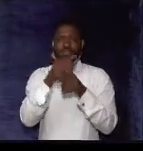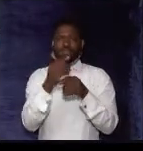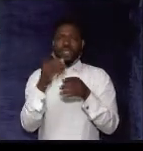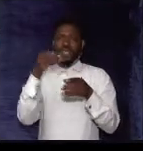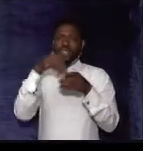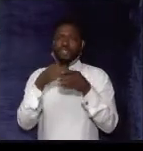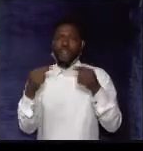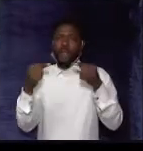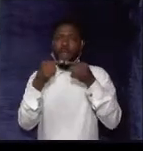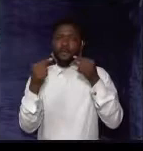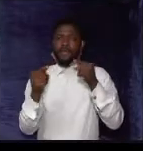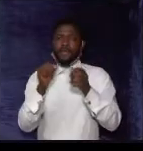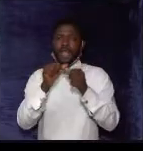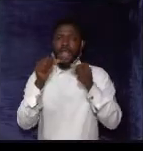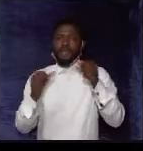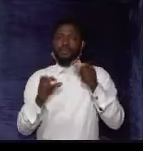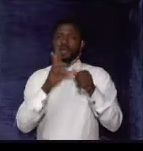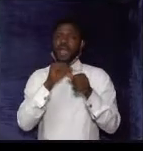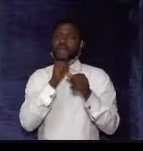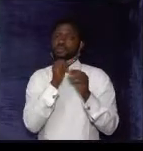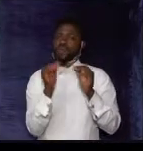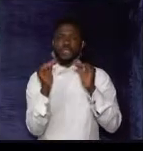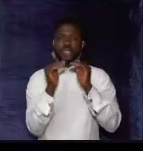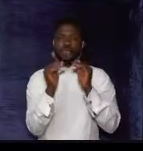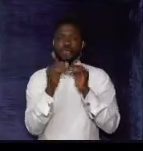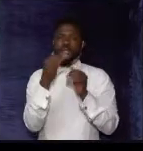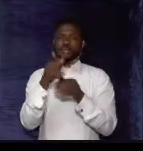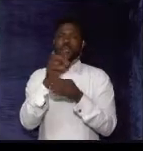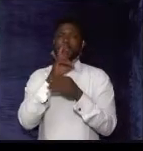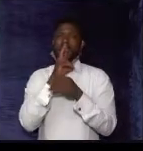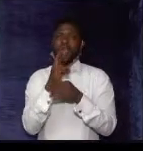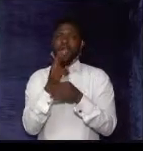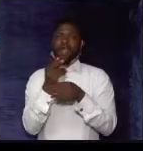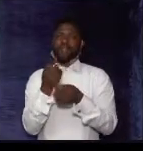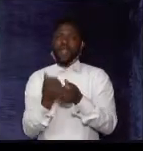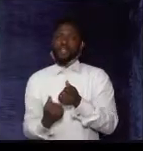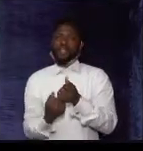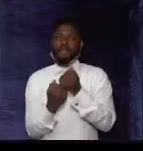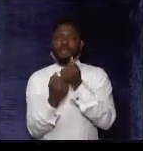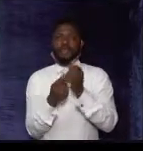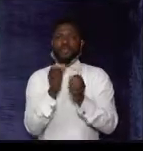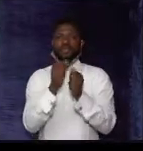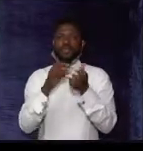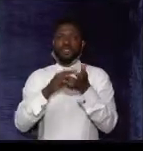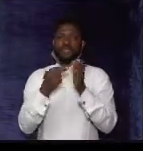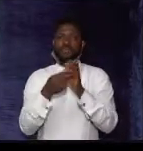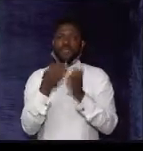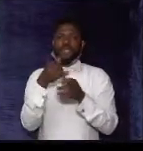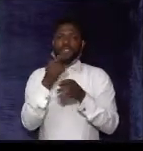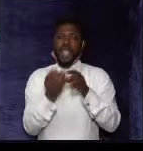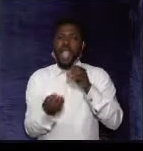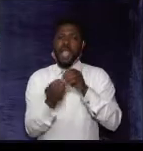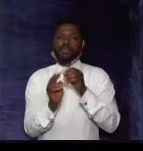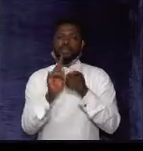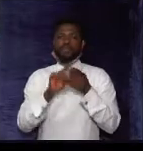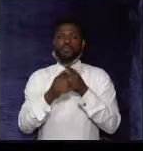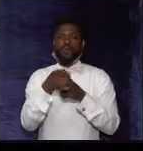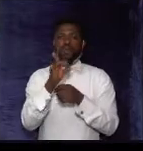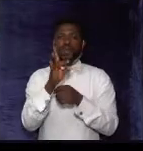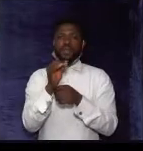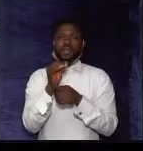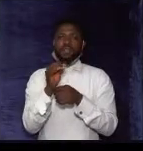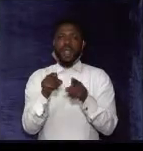mind you, interior opposite angles are not equal. They are supplementary, which means that they will add